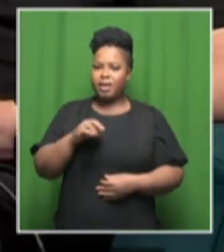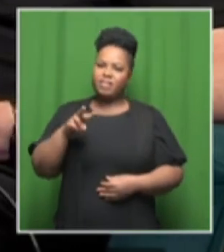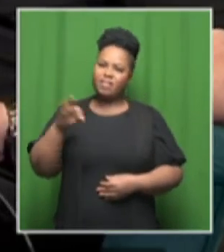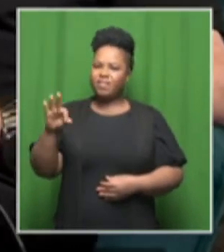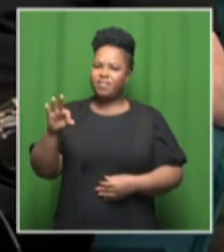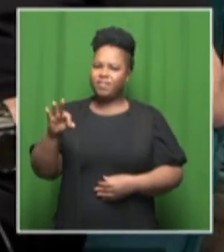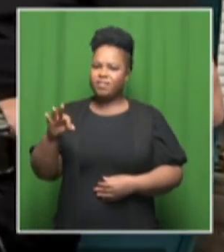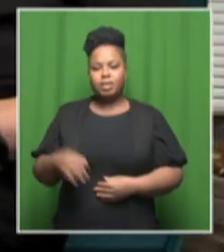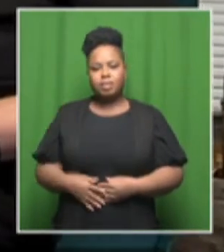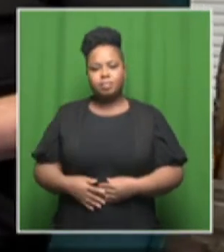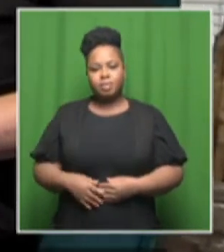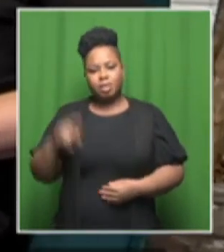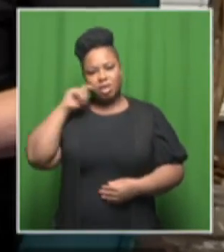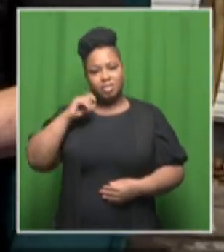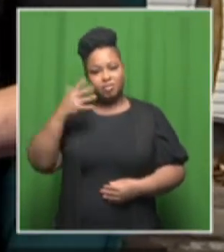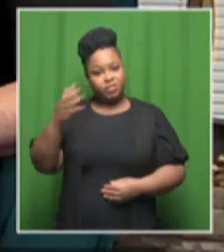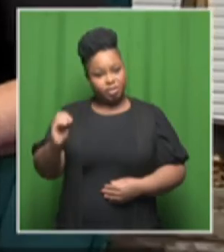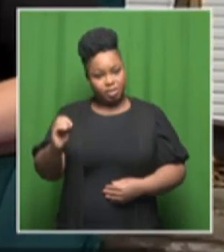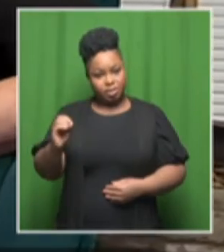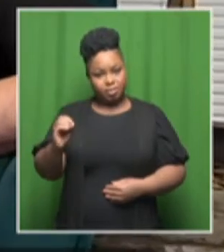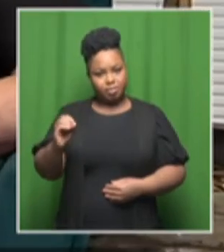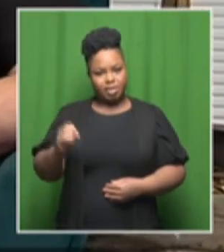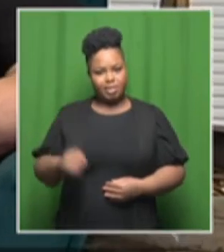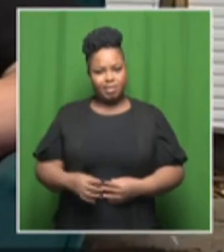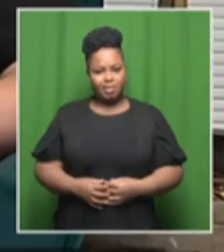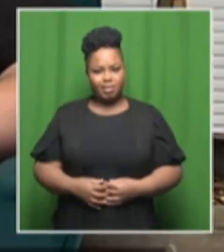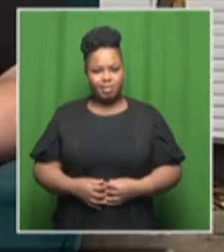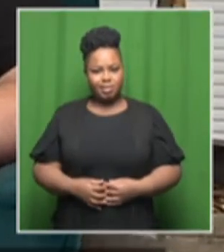normally don't